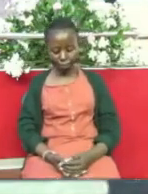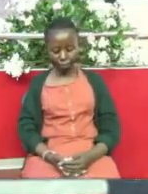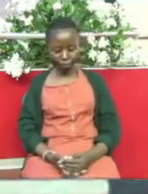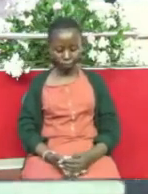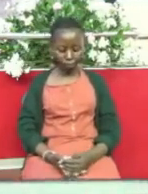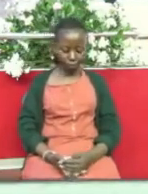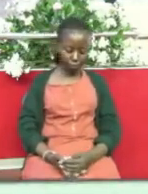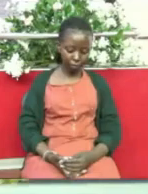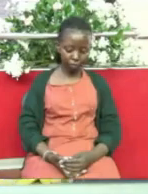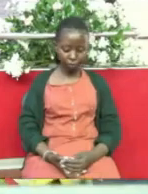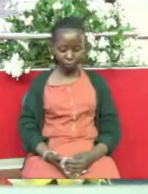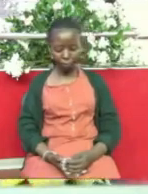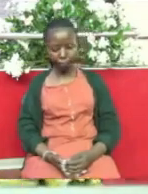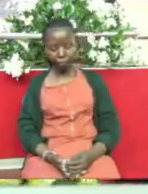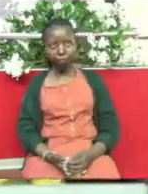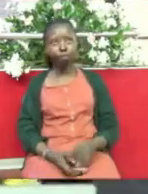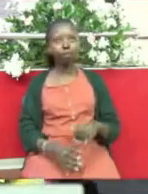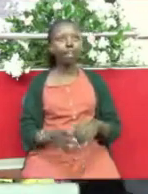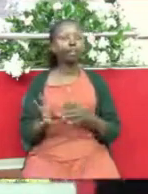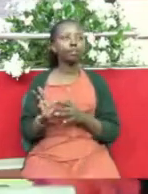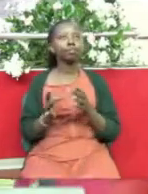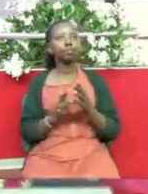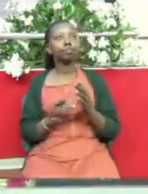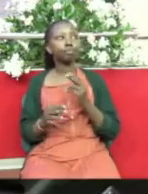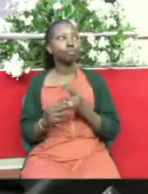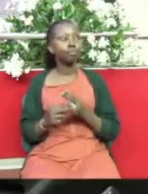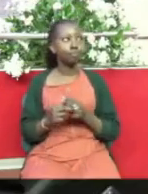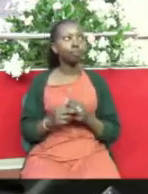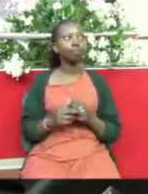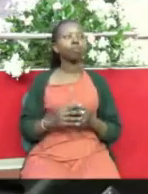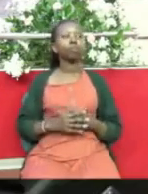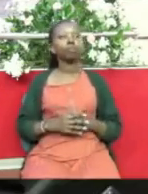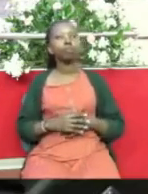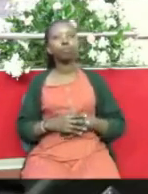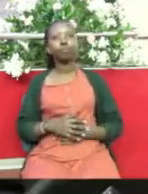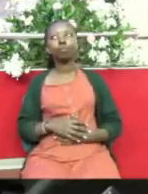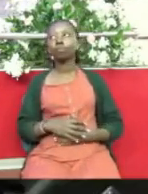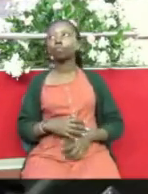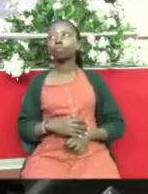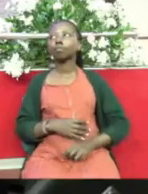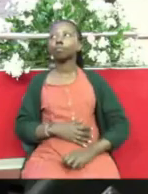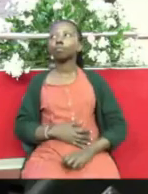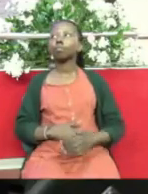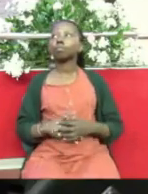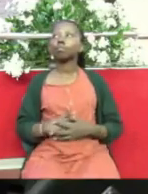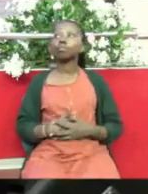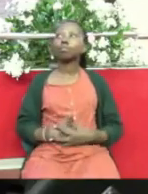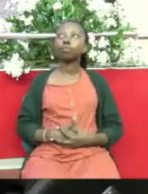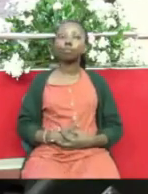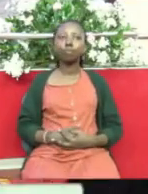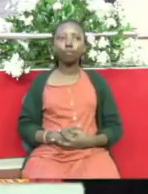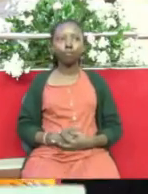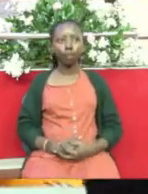in the name of Jesus, in the name of Jesus, in the name of Jesus, in the name of Jesus. Father,